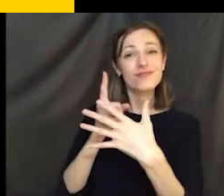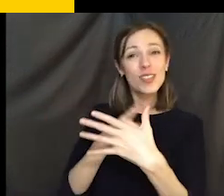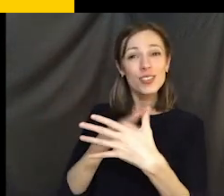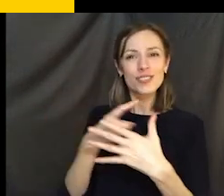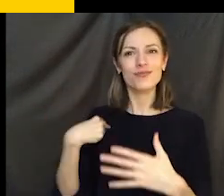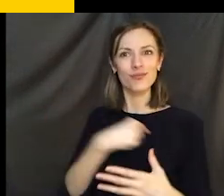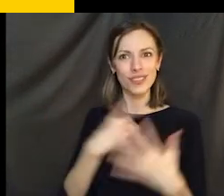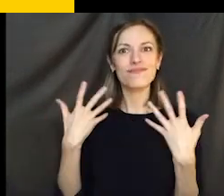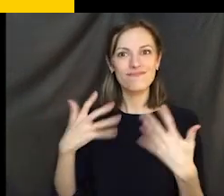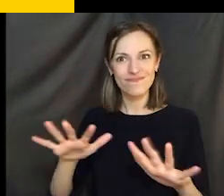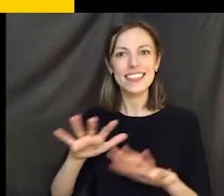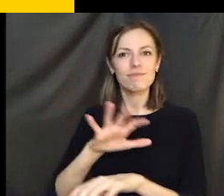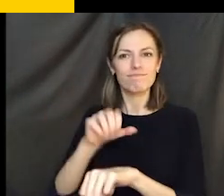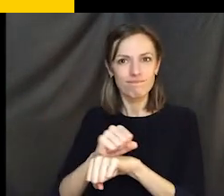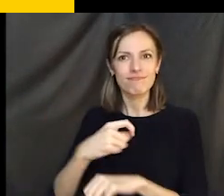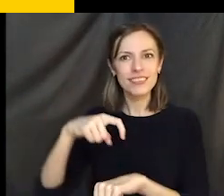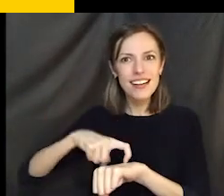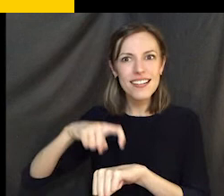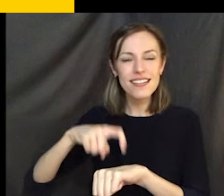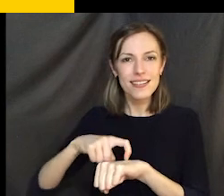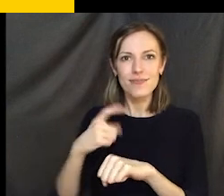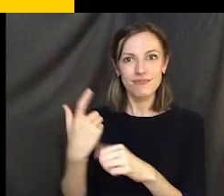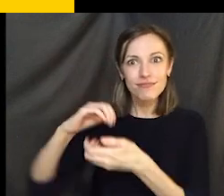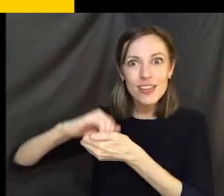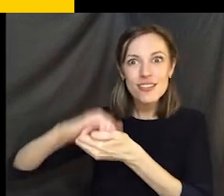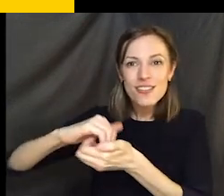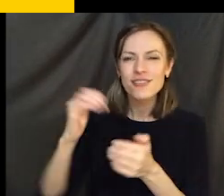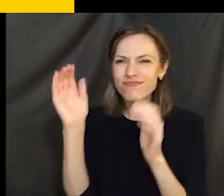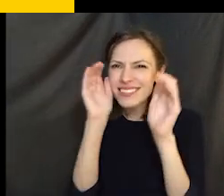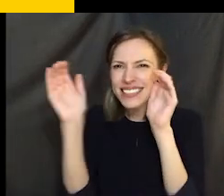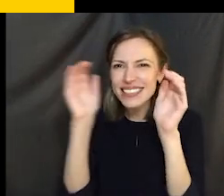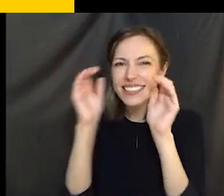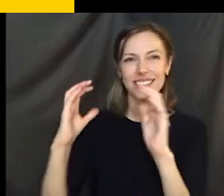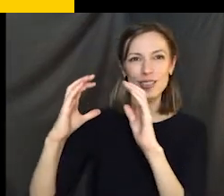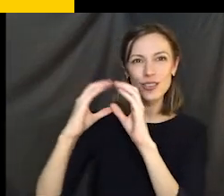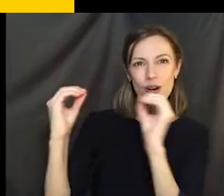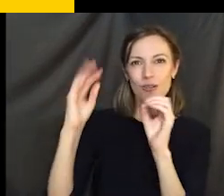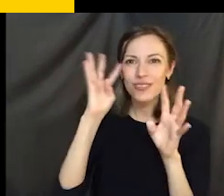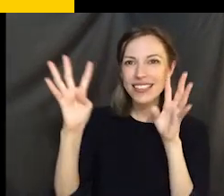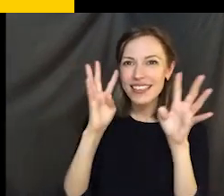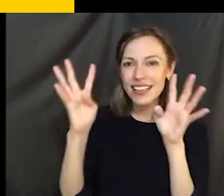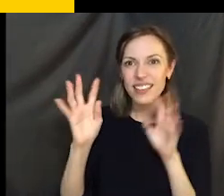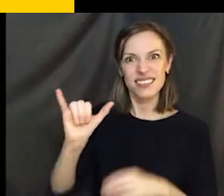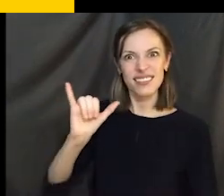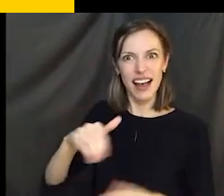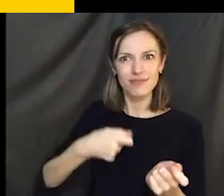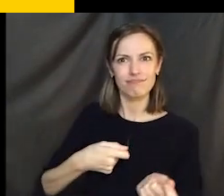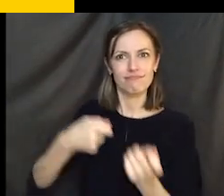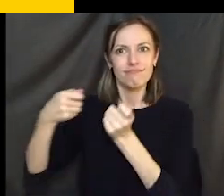our efficacy as a donor. Second, we have actively decided this is a moment to try big ideas, even if they